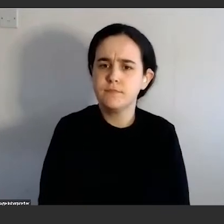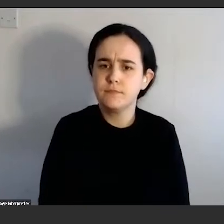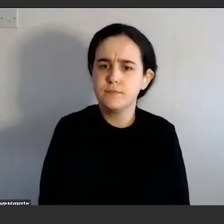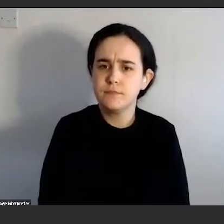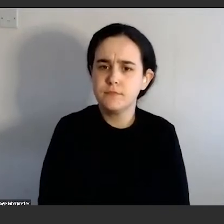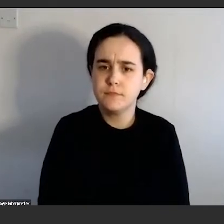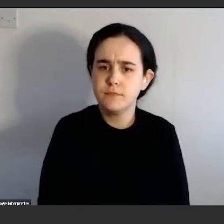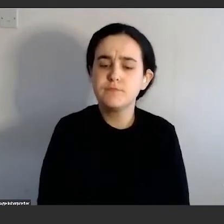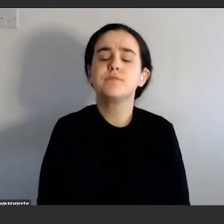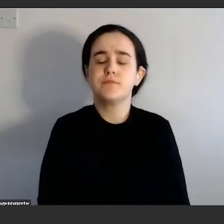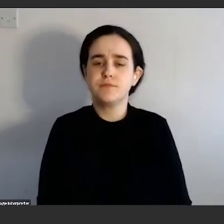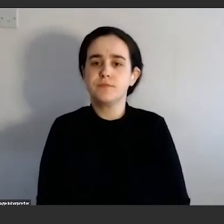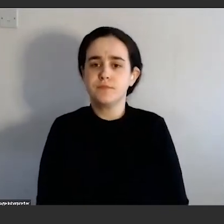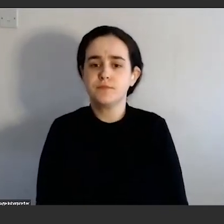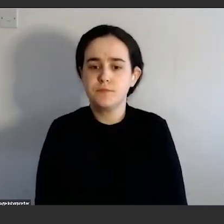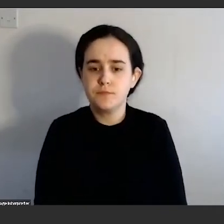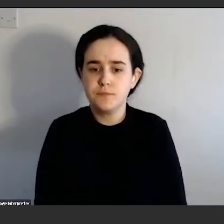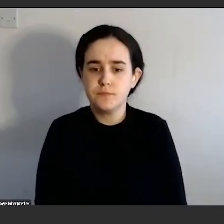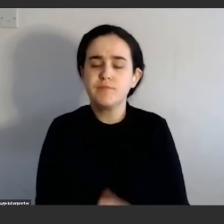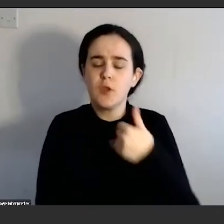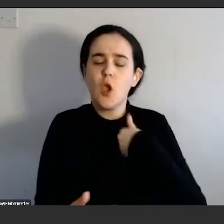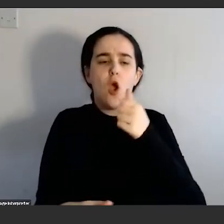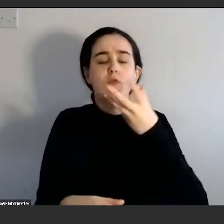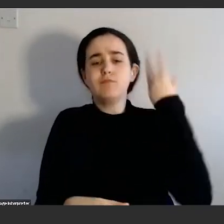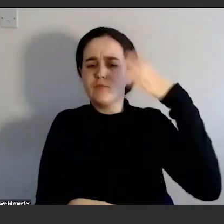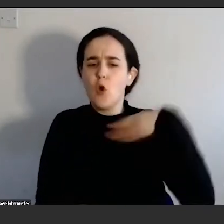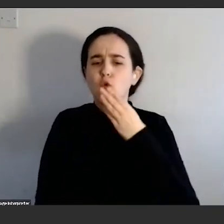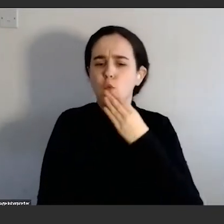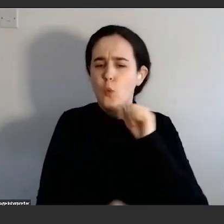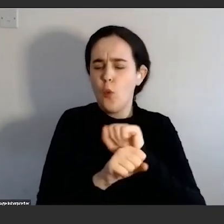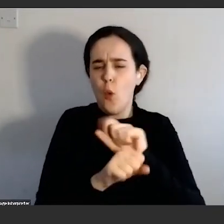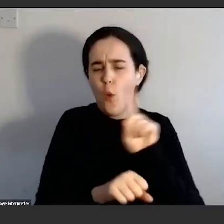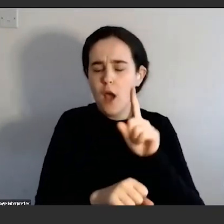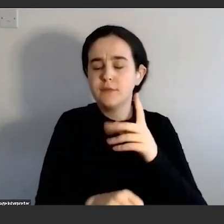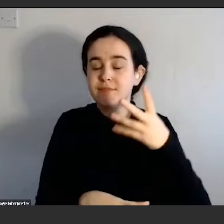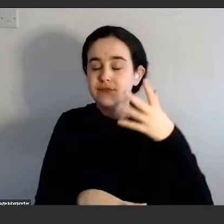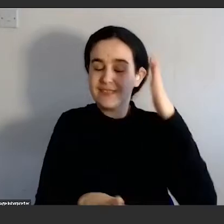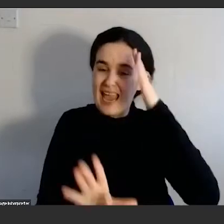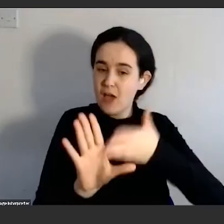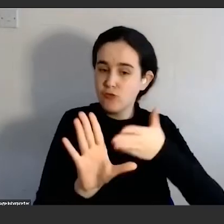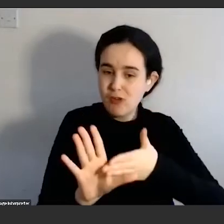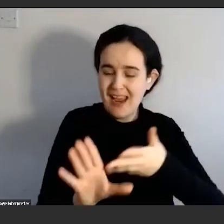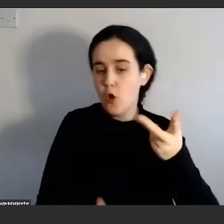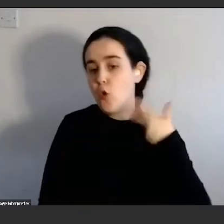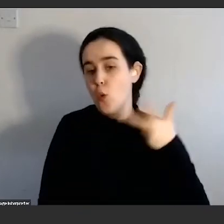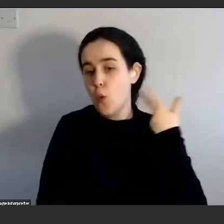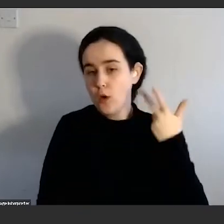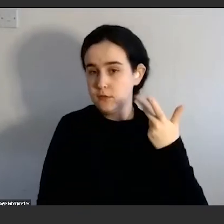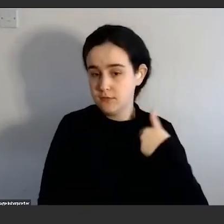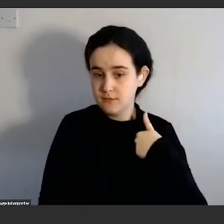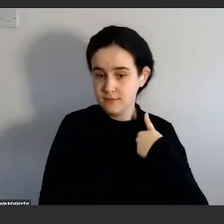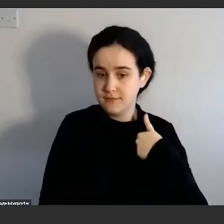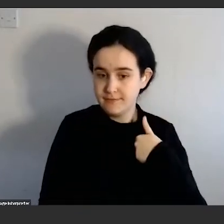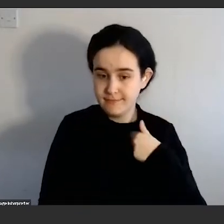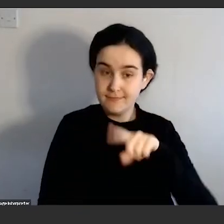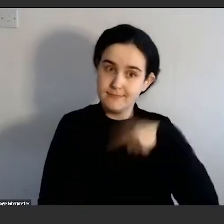I became a patient of the same system, which I always say is the place that that's where I learned the most. And it